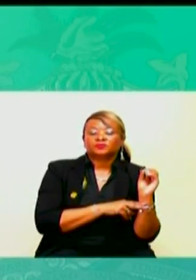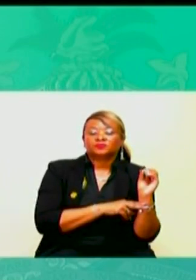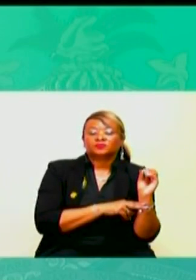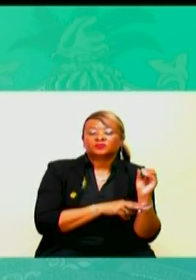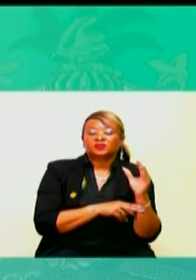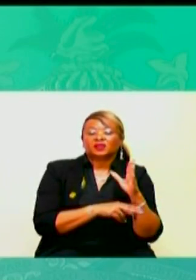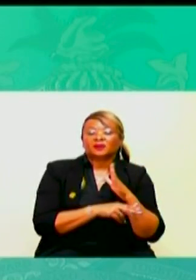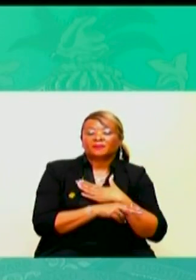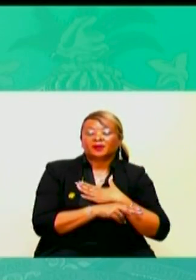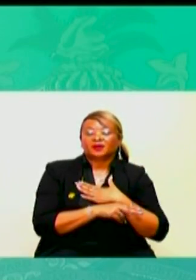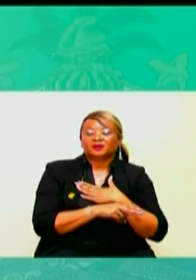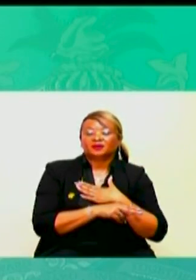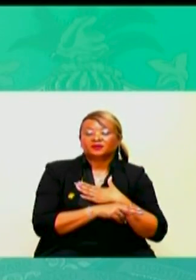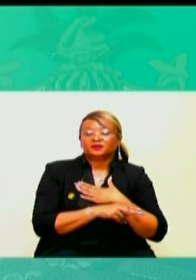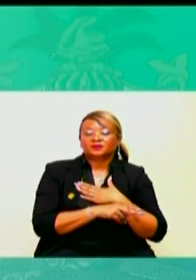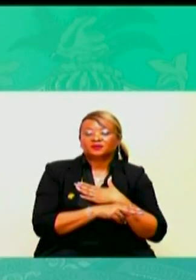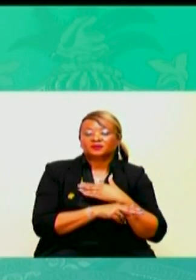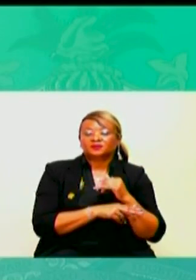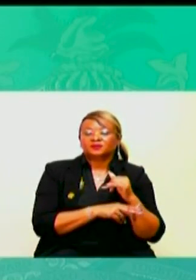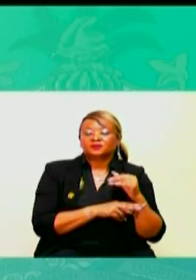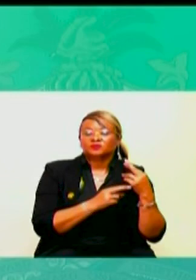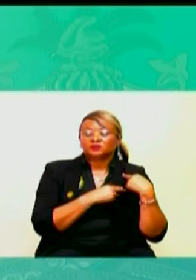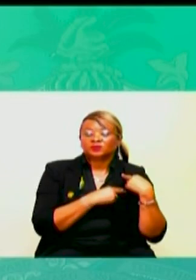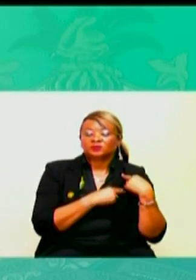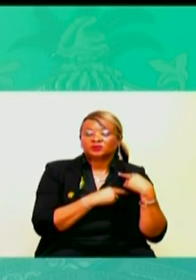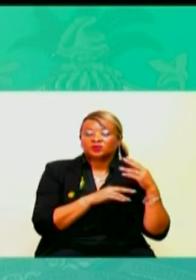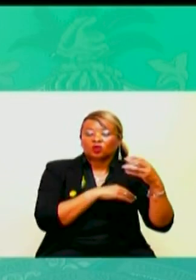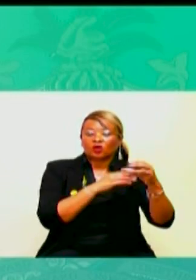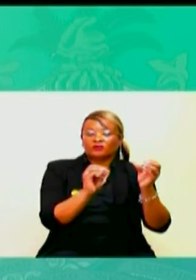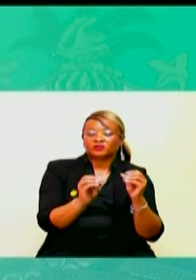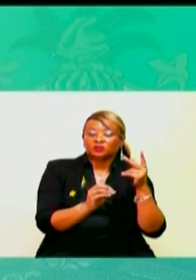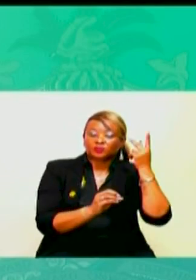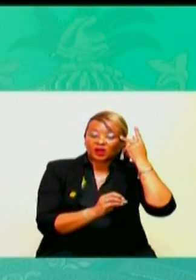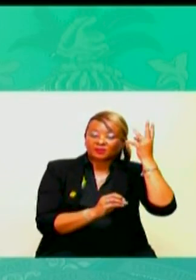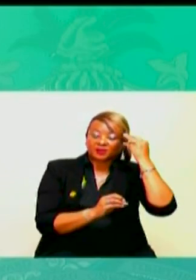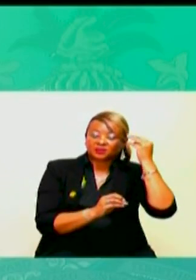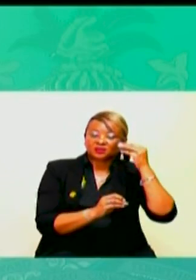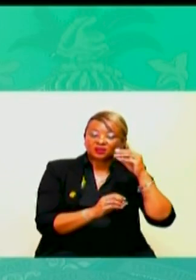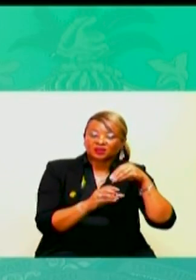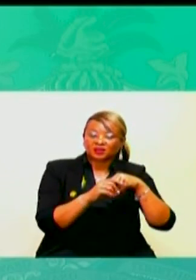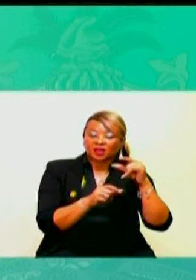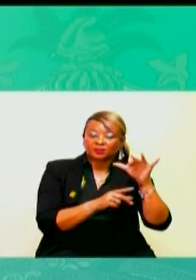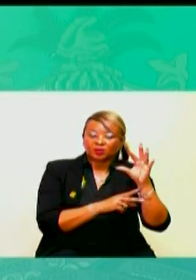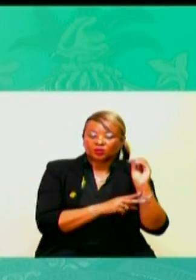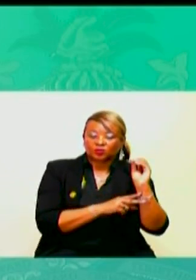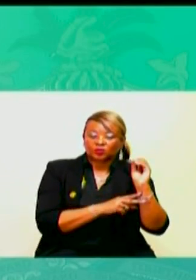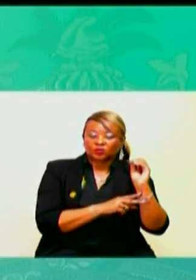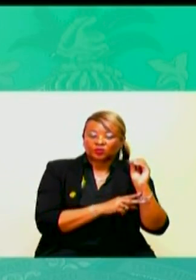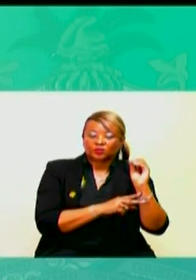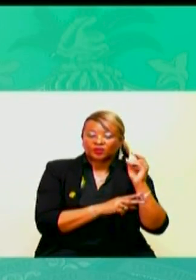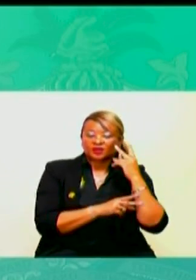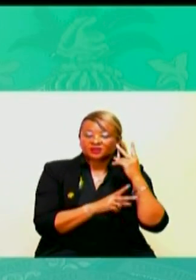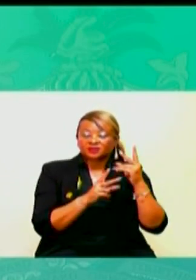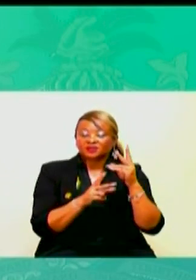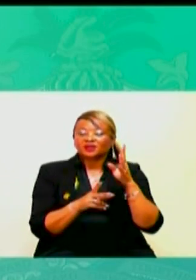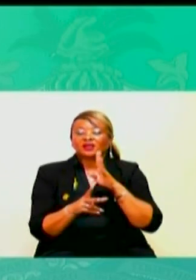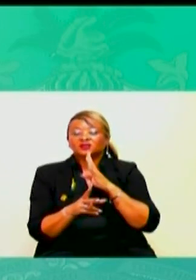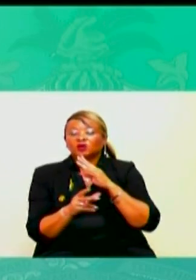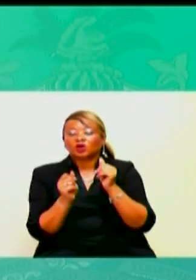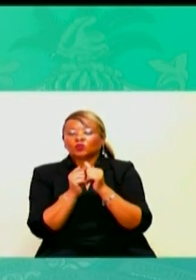my capacity in the office of the Prime Minister on Abaco, I see and speak with residents